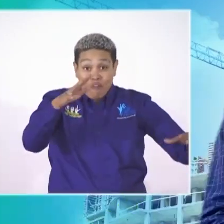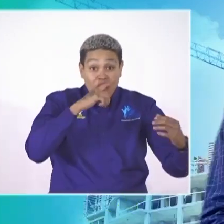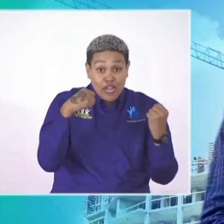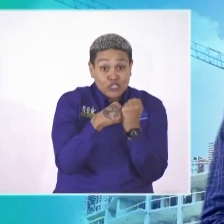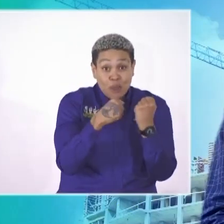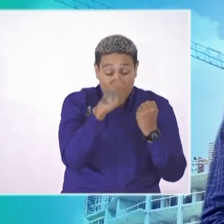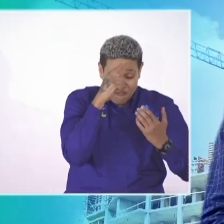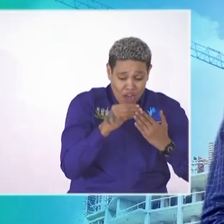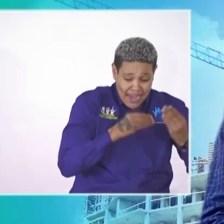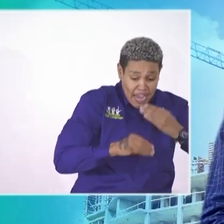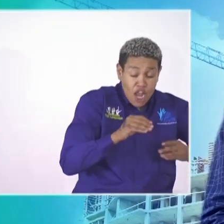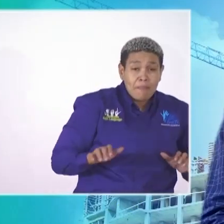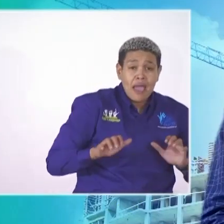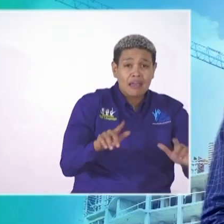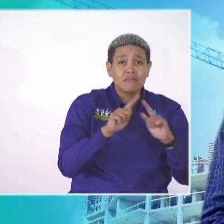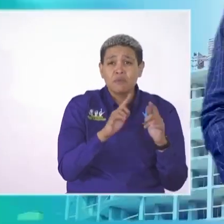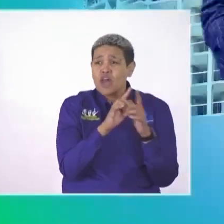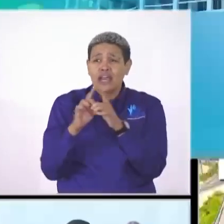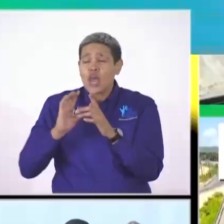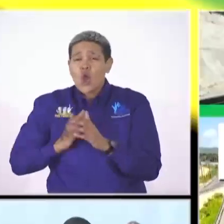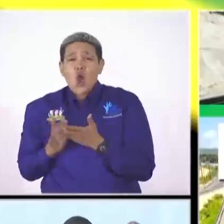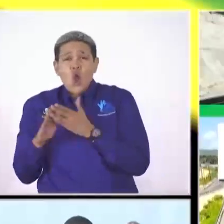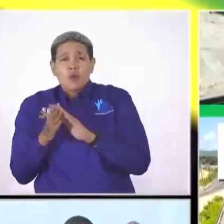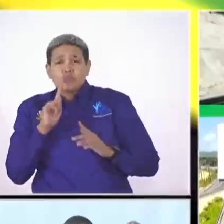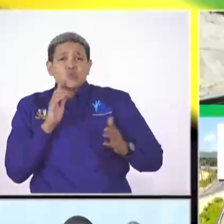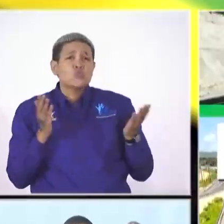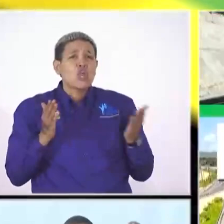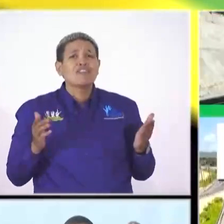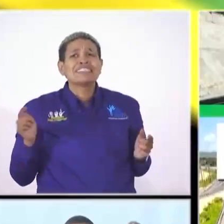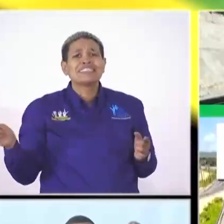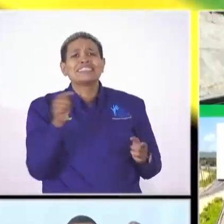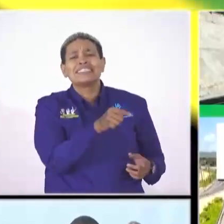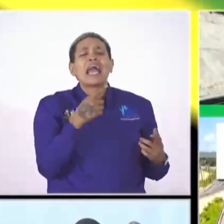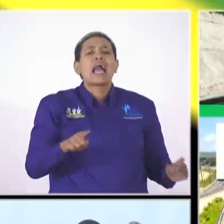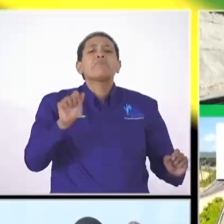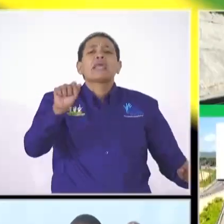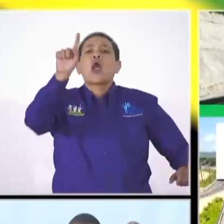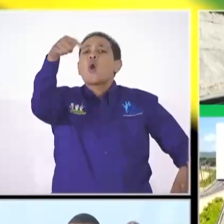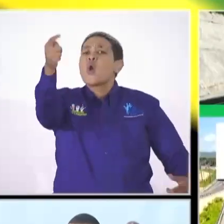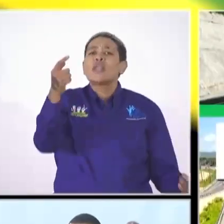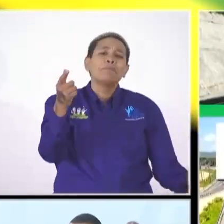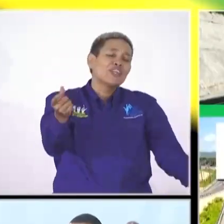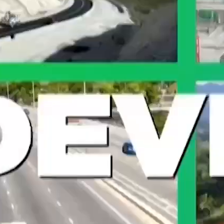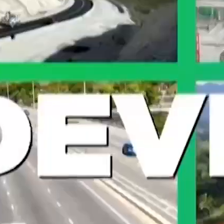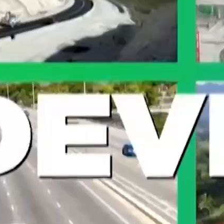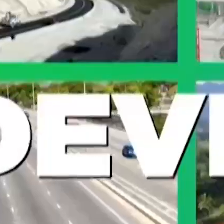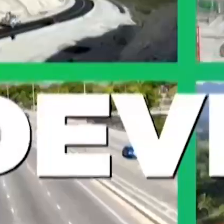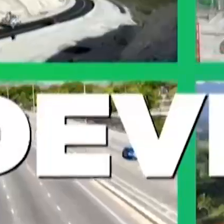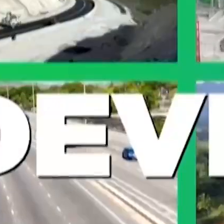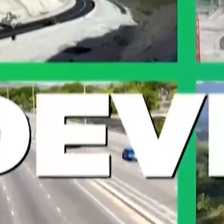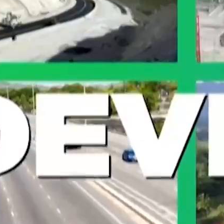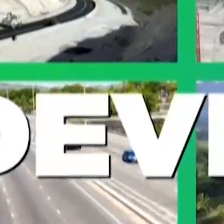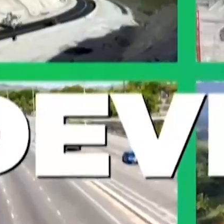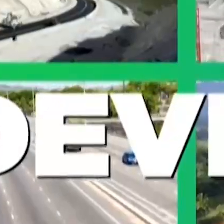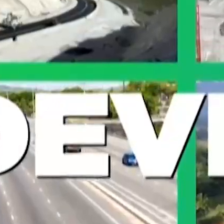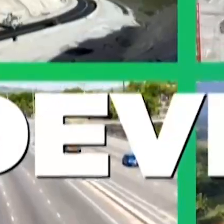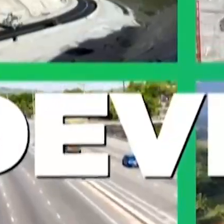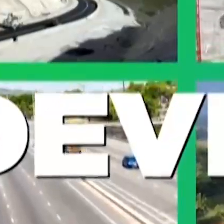for economic activity and connecting our communities to services can only be done by creating